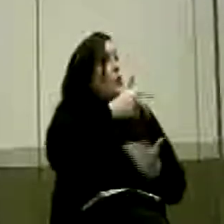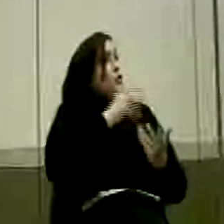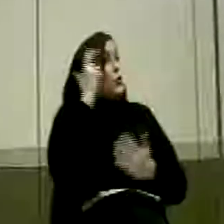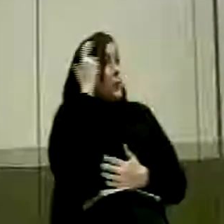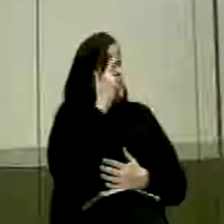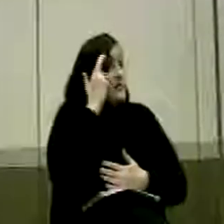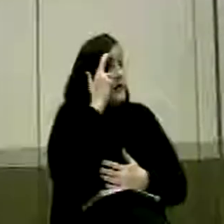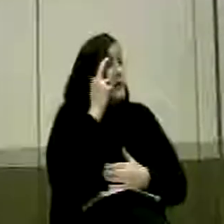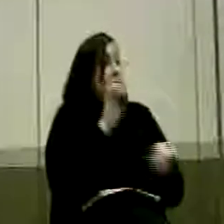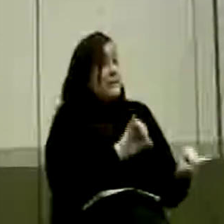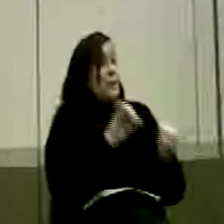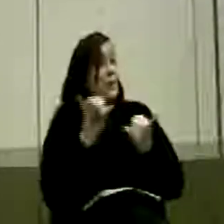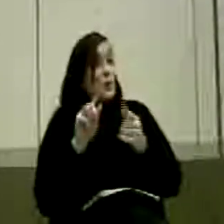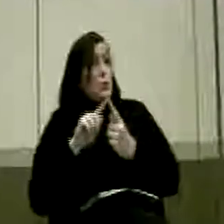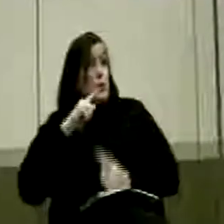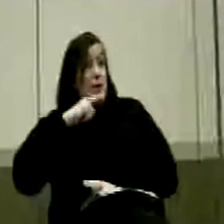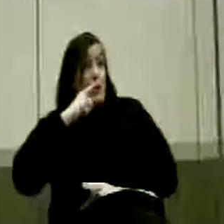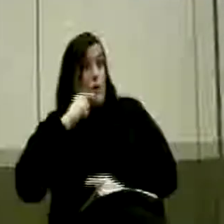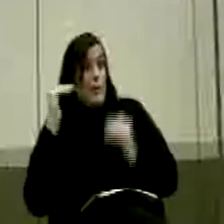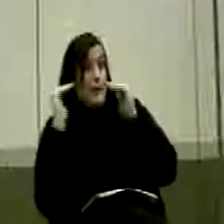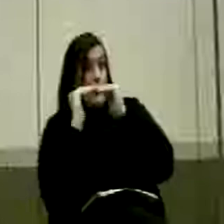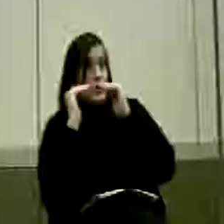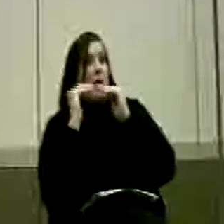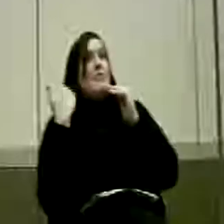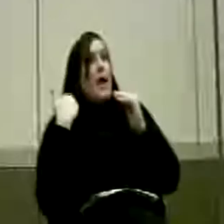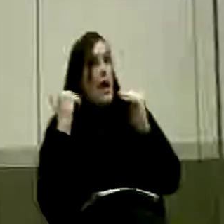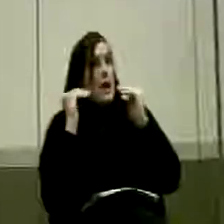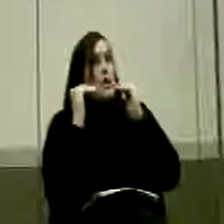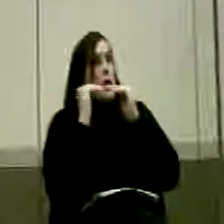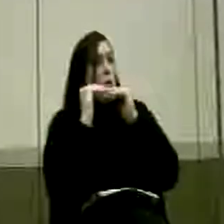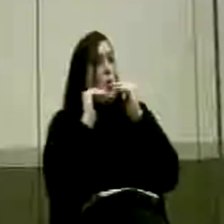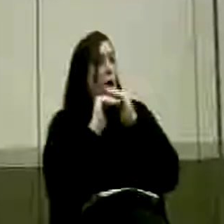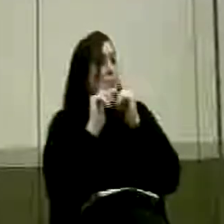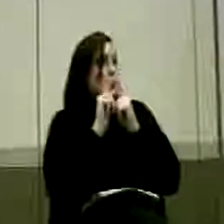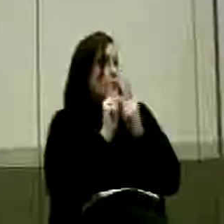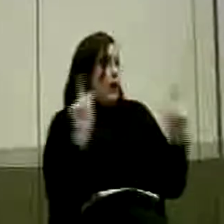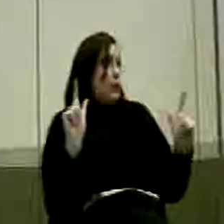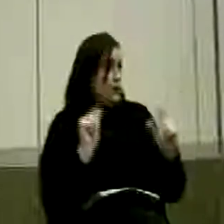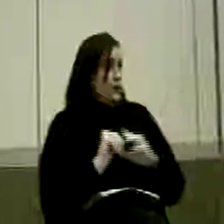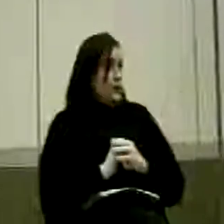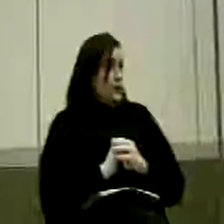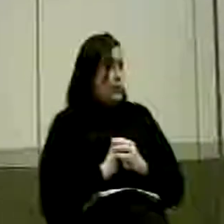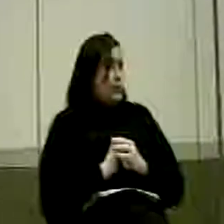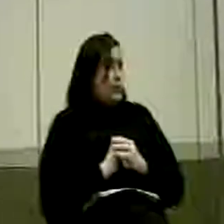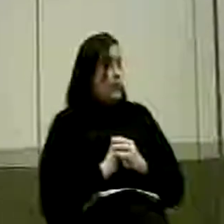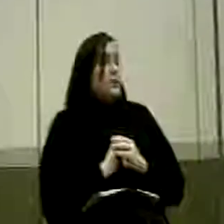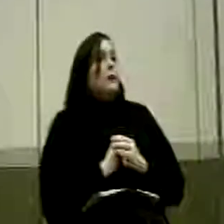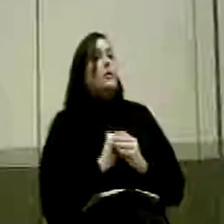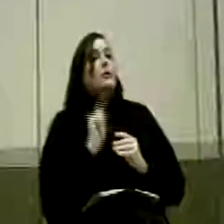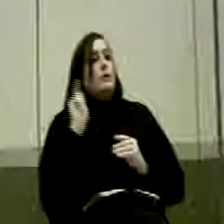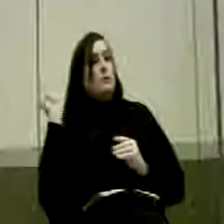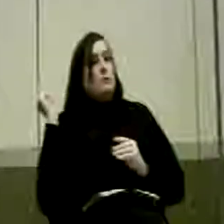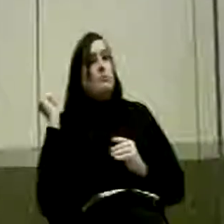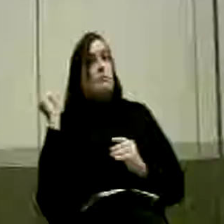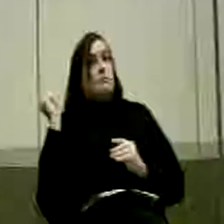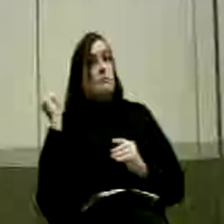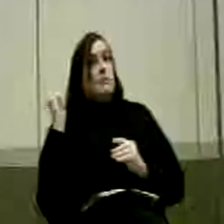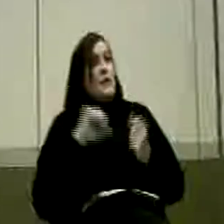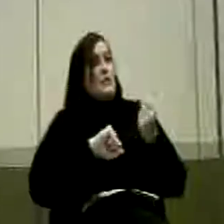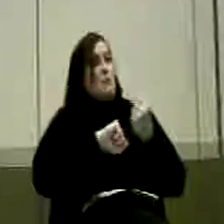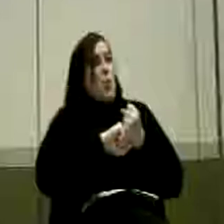hearing peers, they had that equal access to language, and so it basically supported